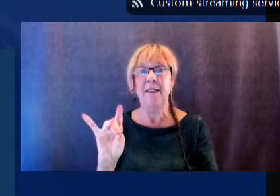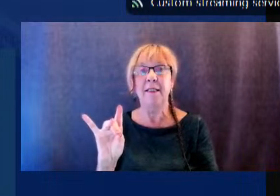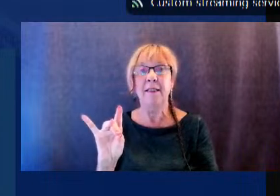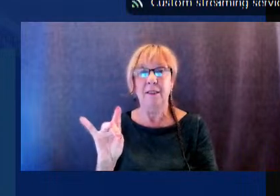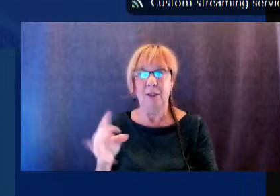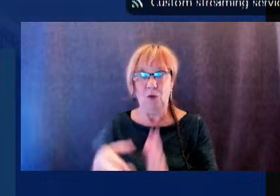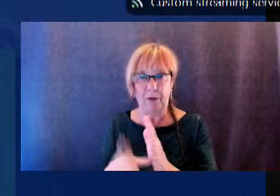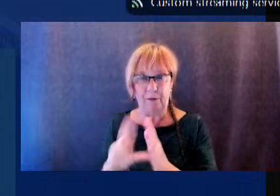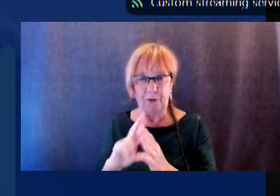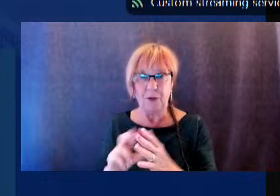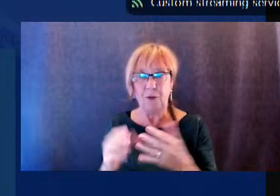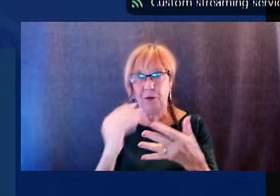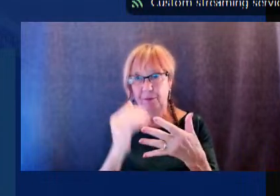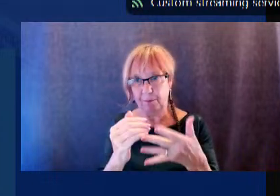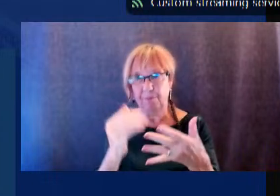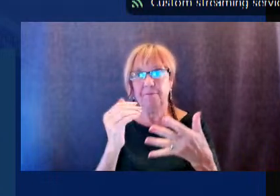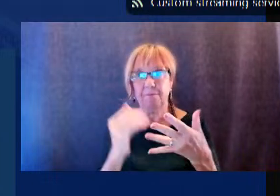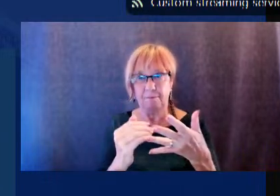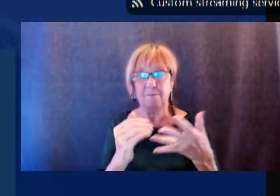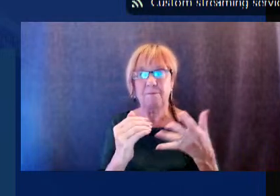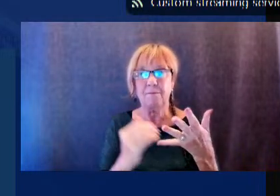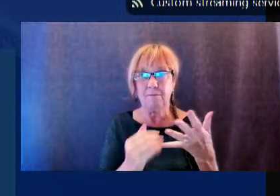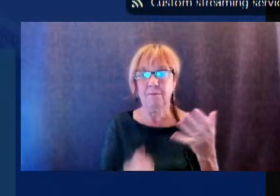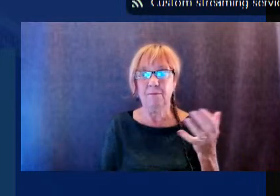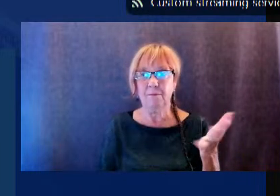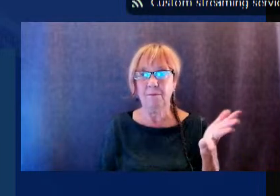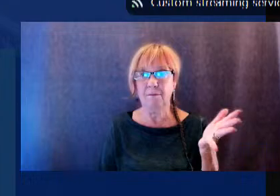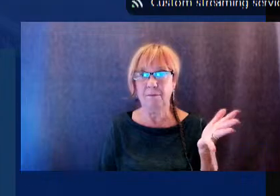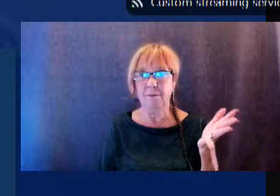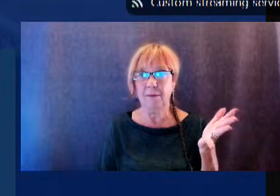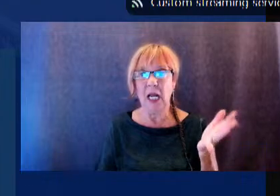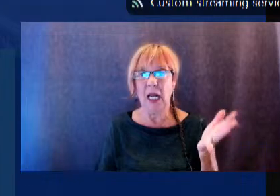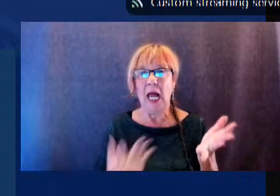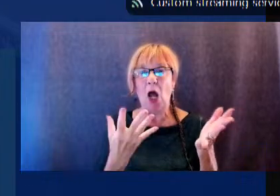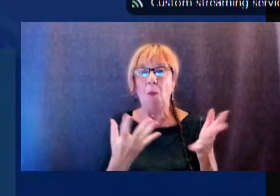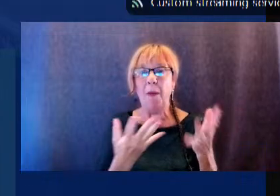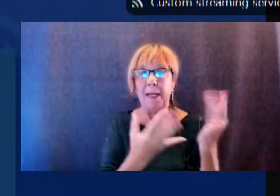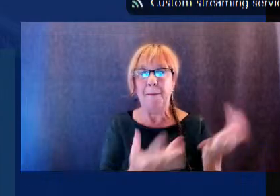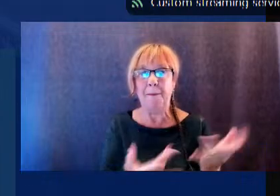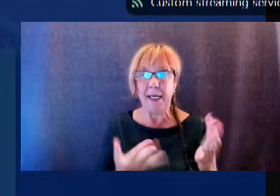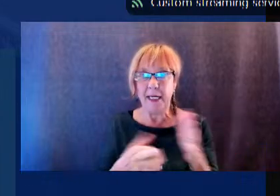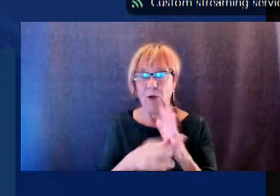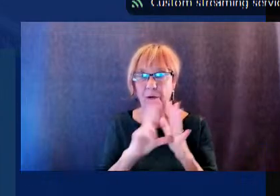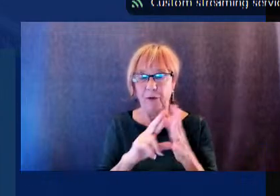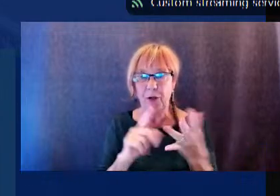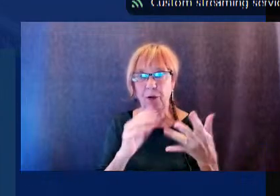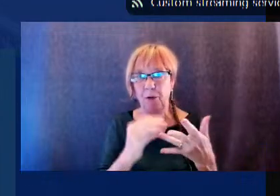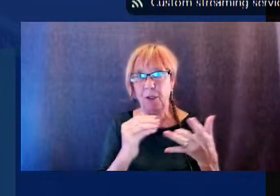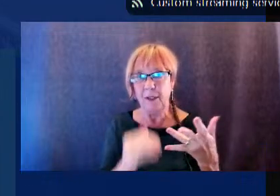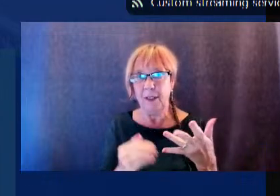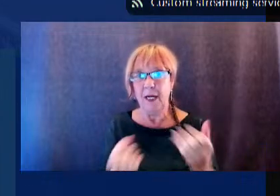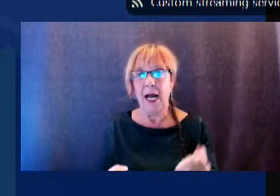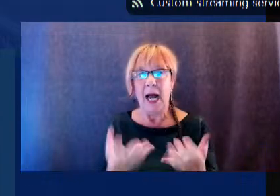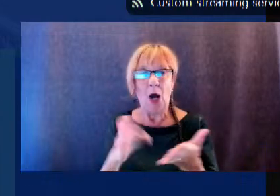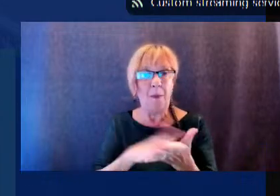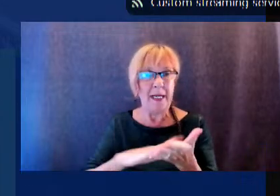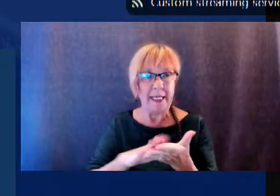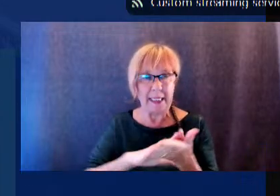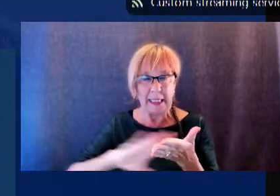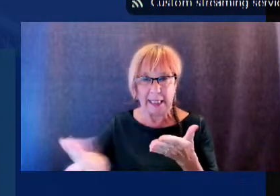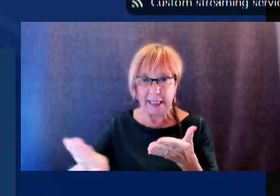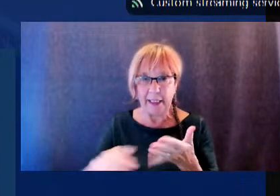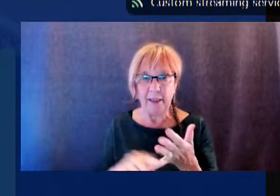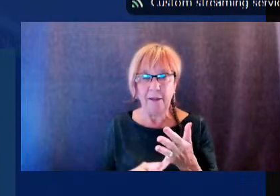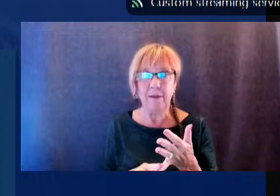number of those. It shows you here how many are pending pending review, how many have been cleared. We do the same thing